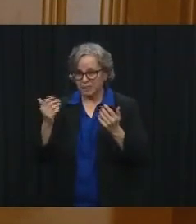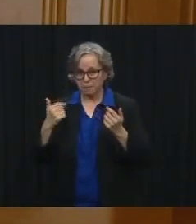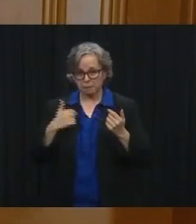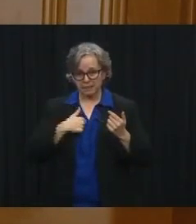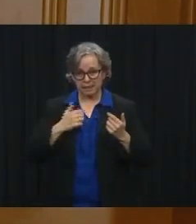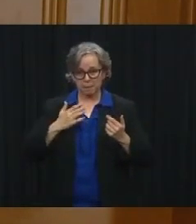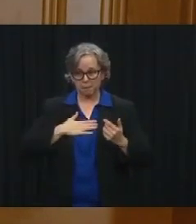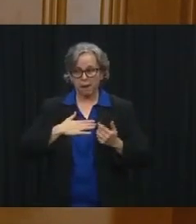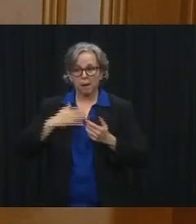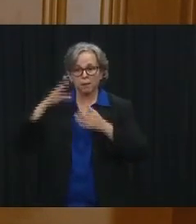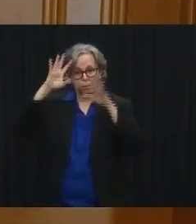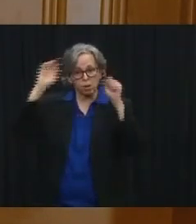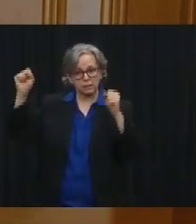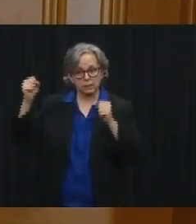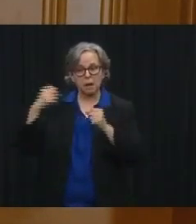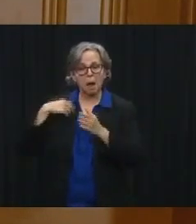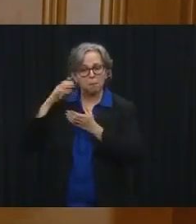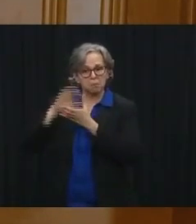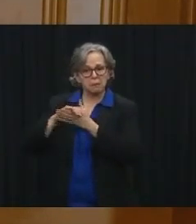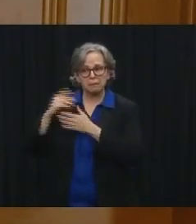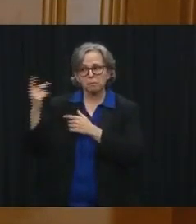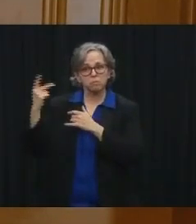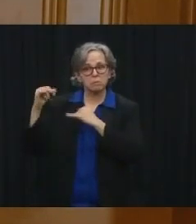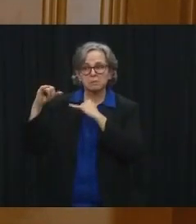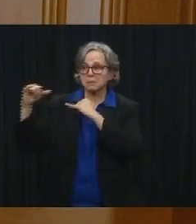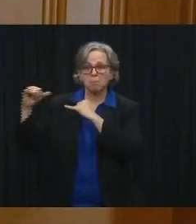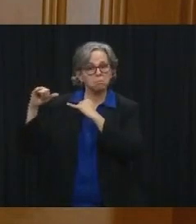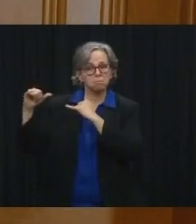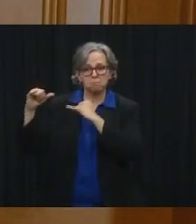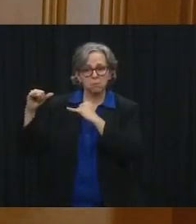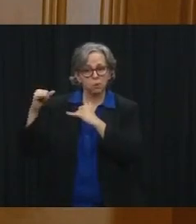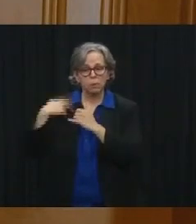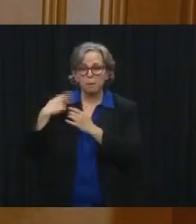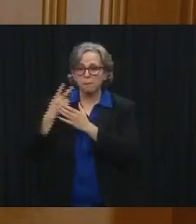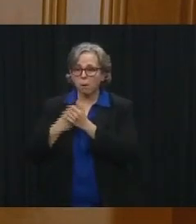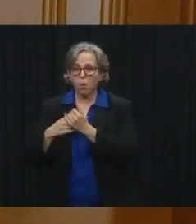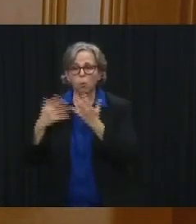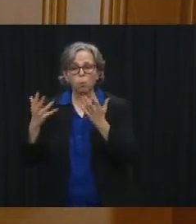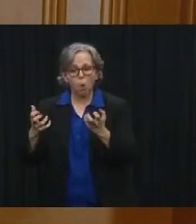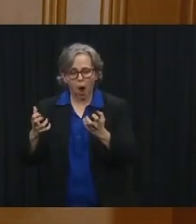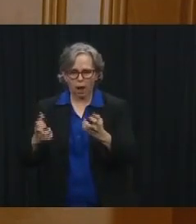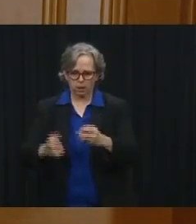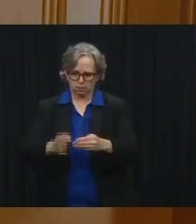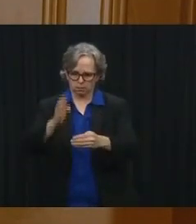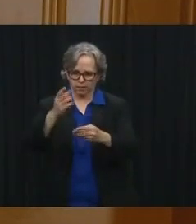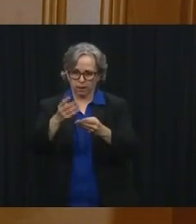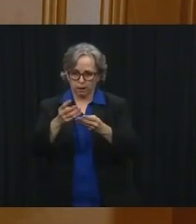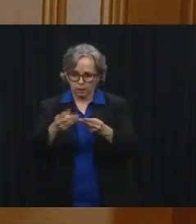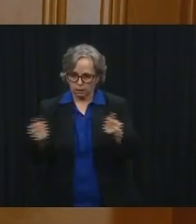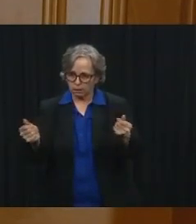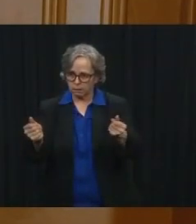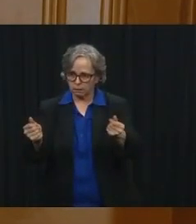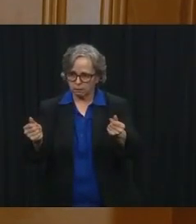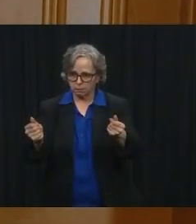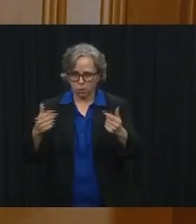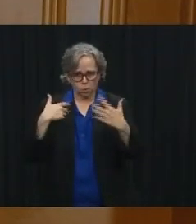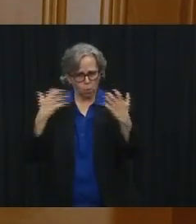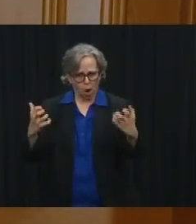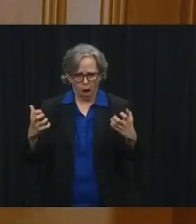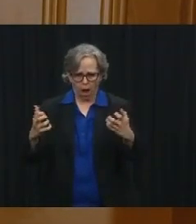We want to get this over with as fast as we can. We want to get people back to work. The